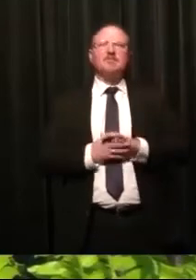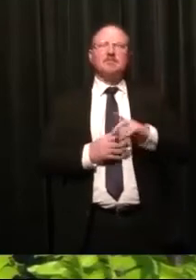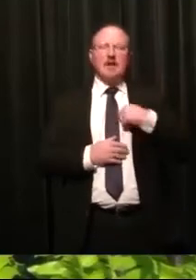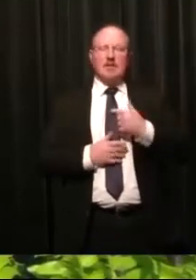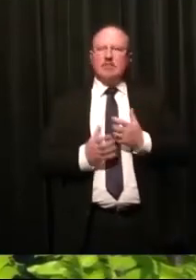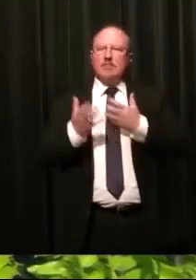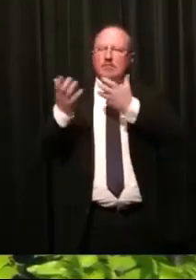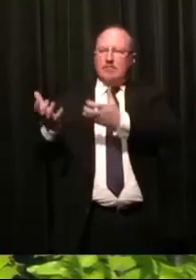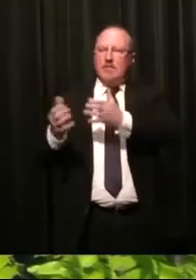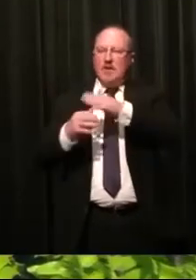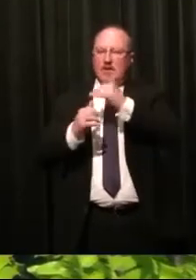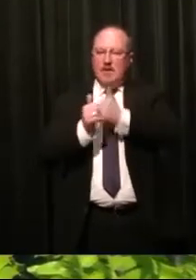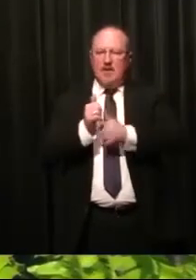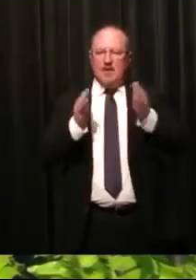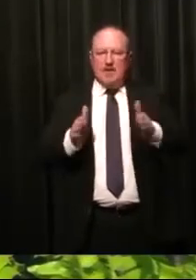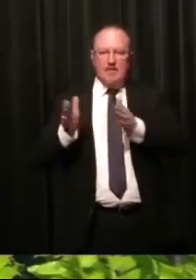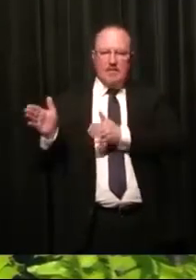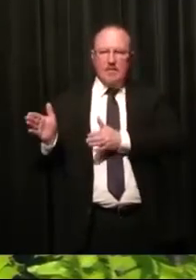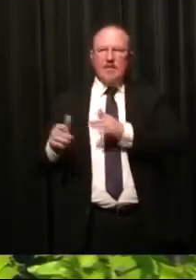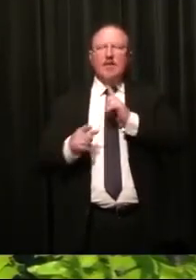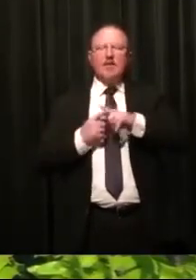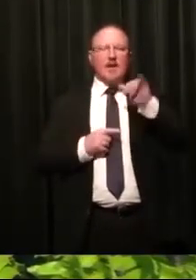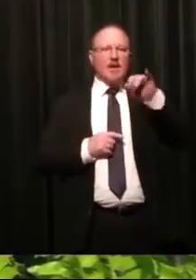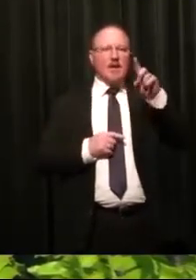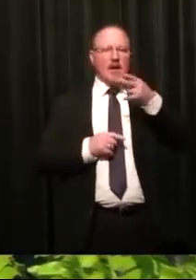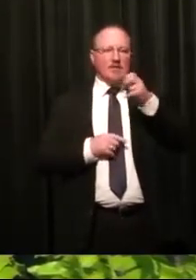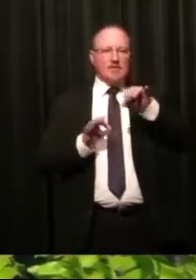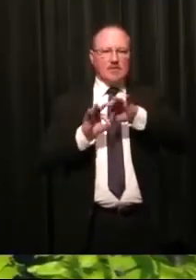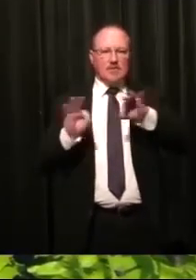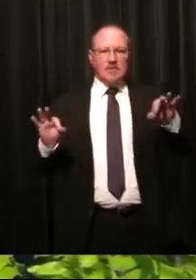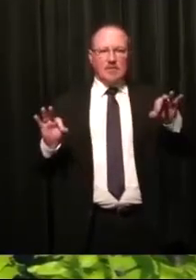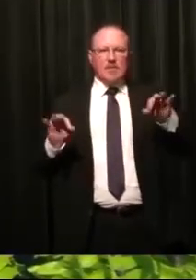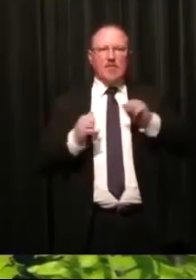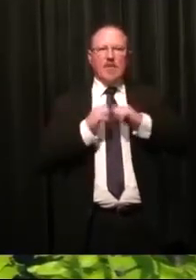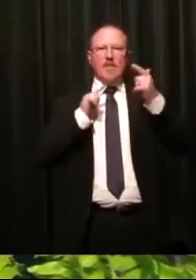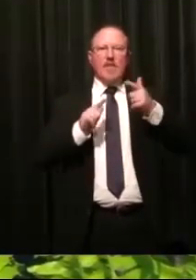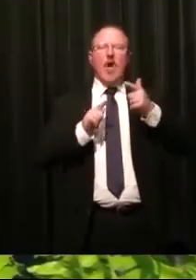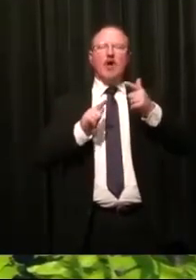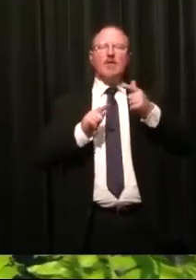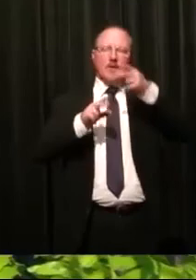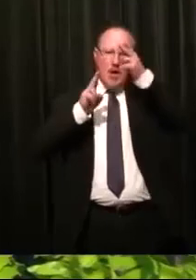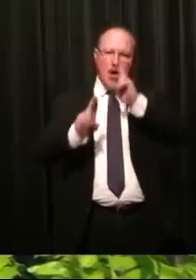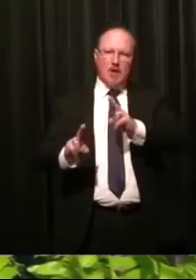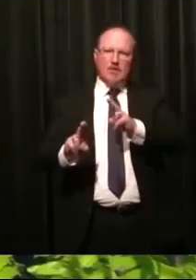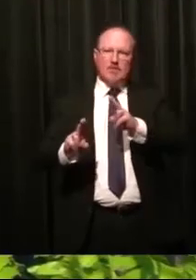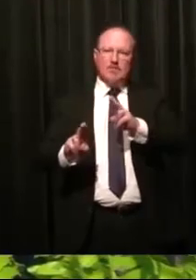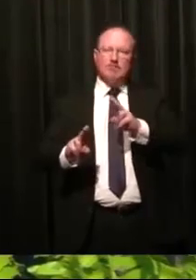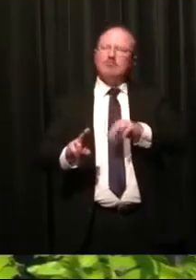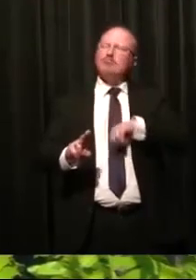of Education, I hereby confer on these individuals the Indiana High School Diploma with all